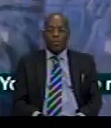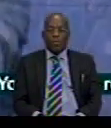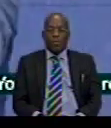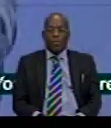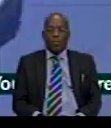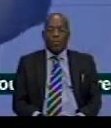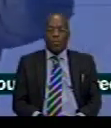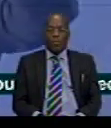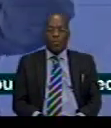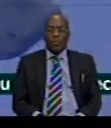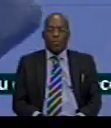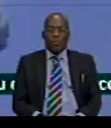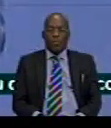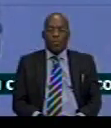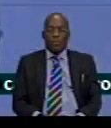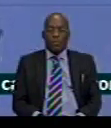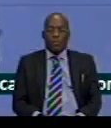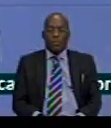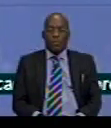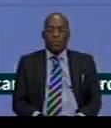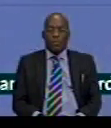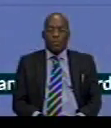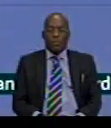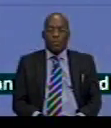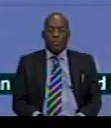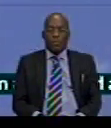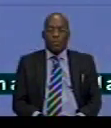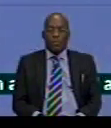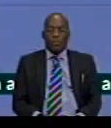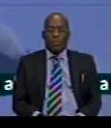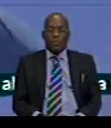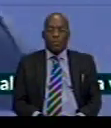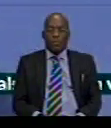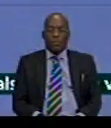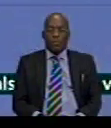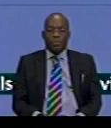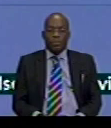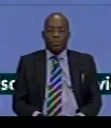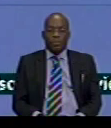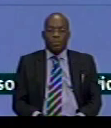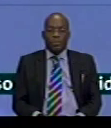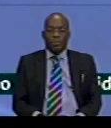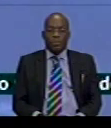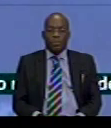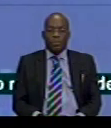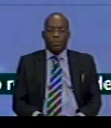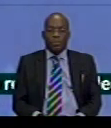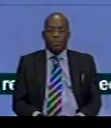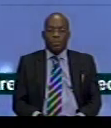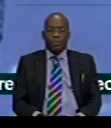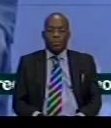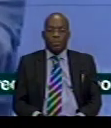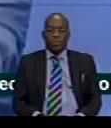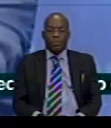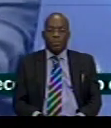Et on va s'arrêter ici maintenant. On va remercier le Seigneur.